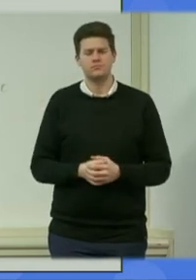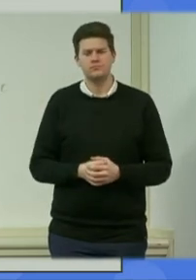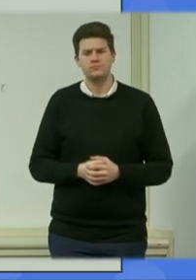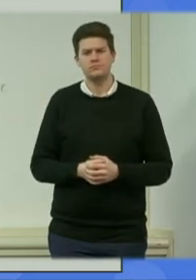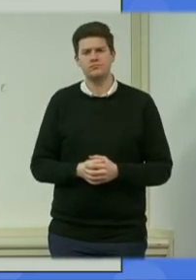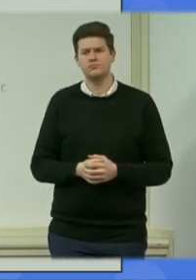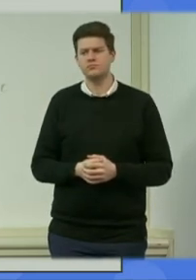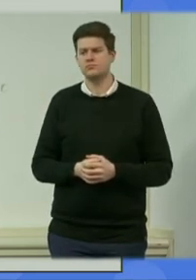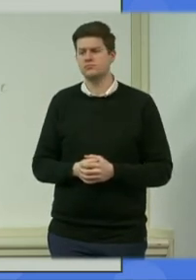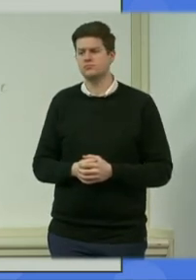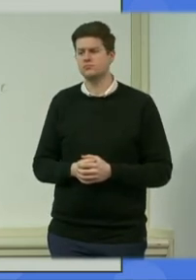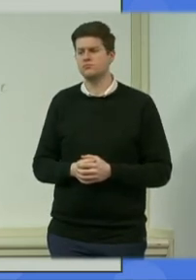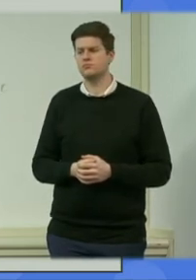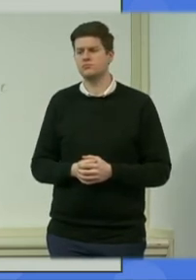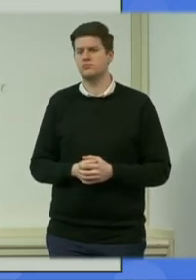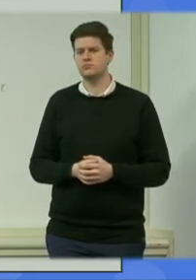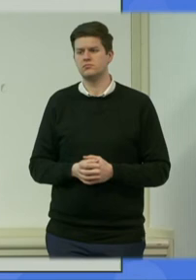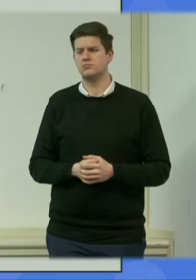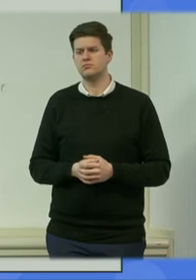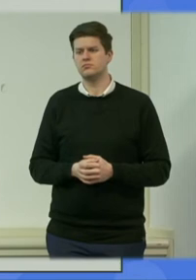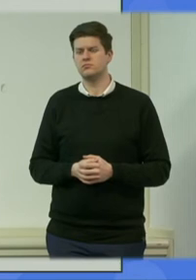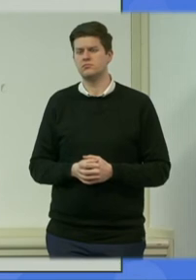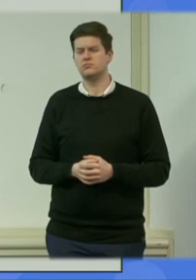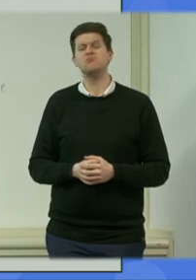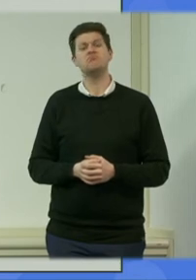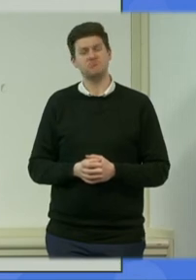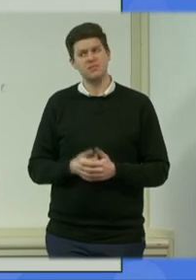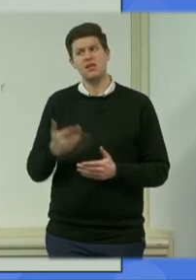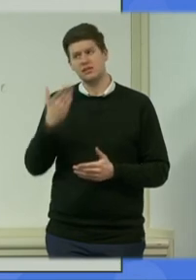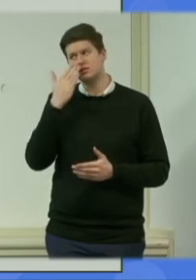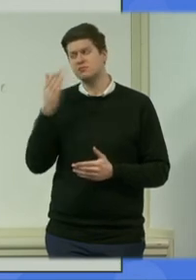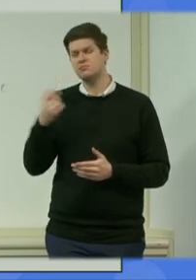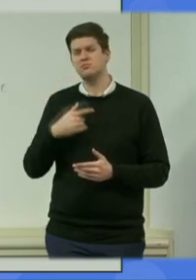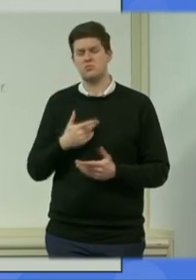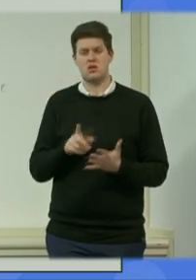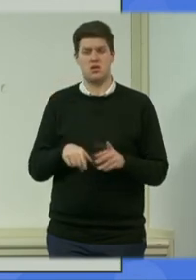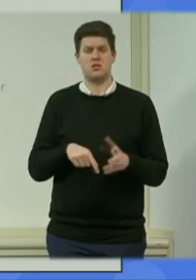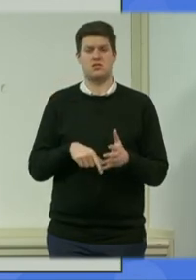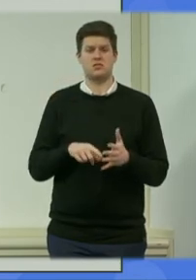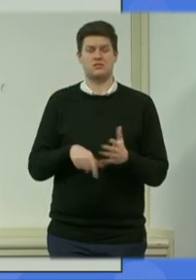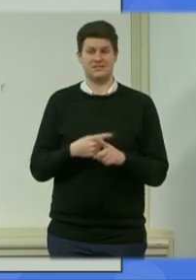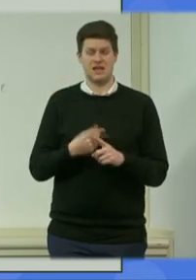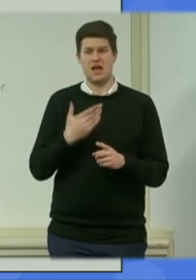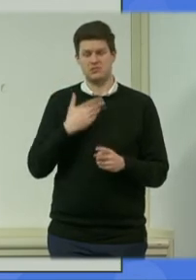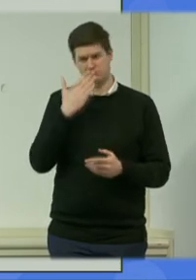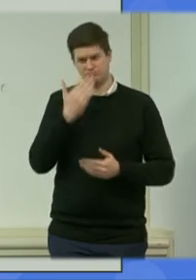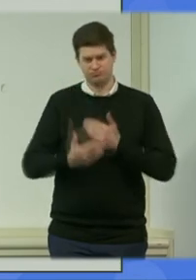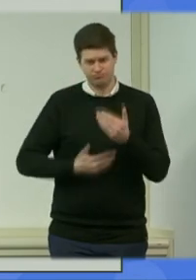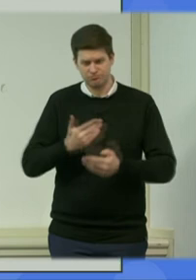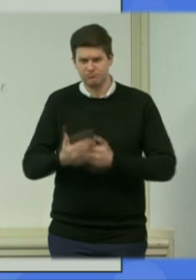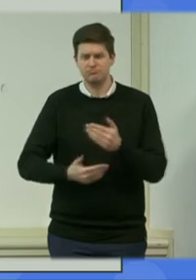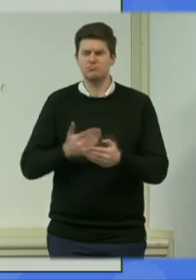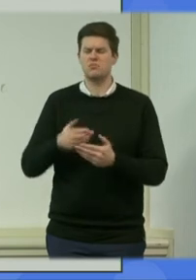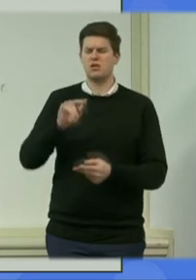profits, than they do. And they've been dropping quite significantly. In doing so, we think could raise around